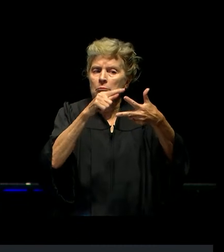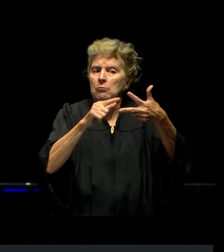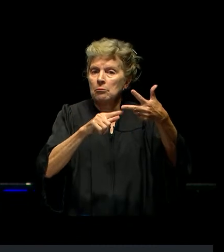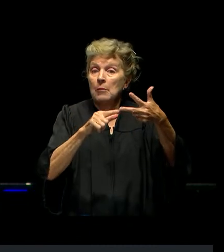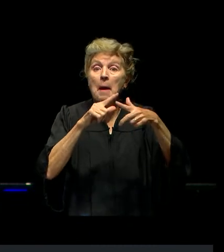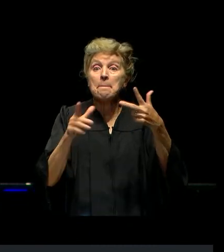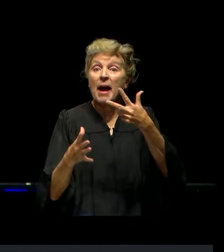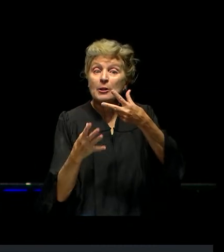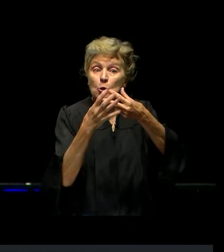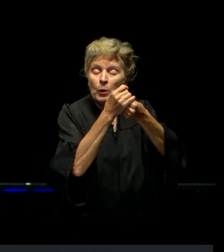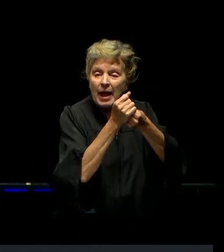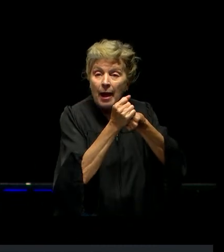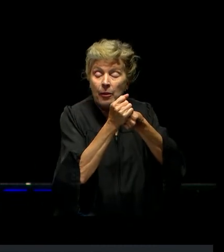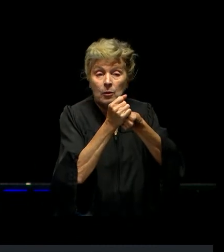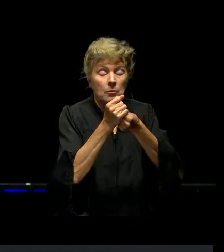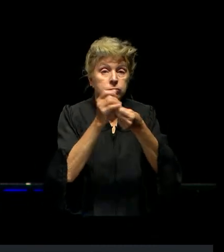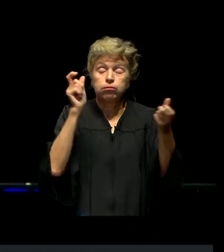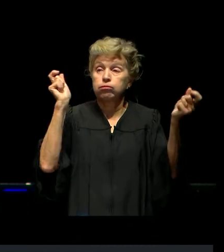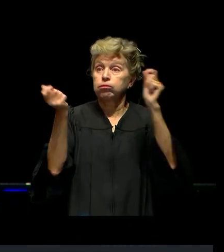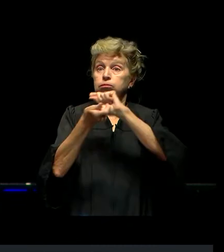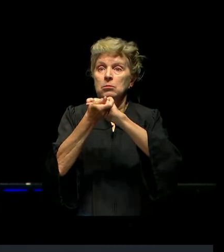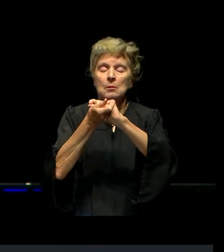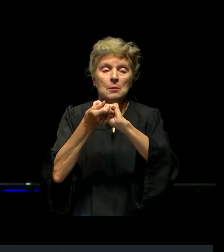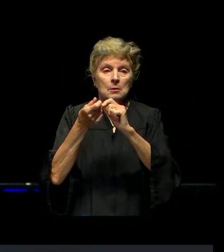represent an evolution that is almost